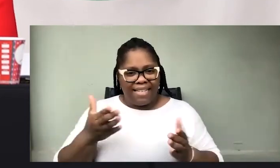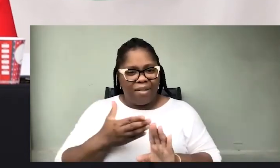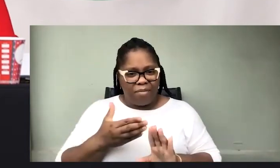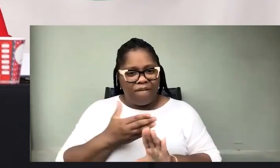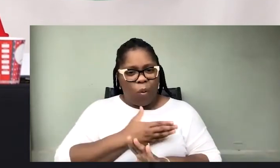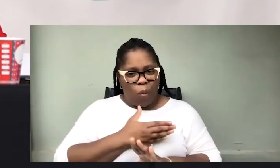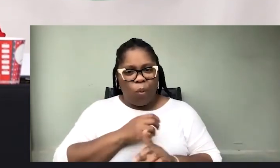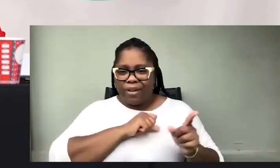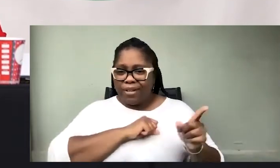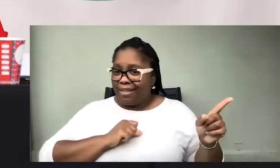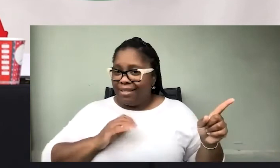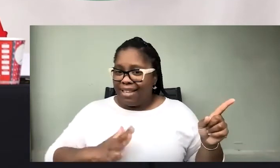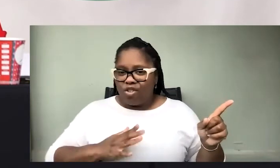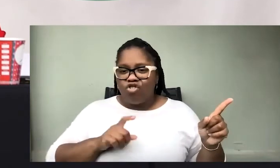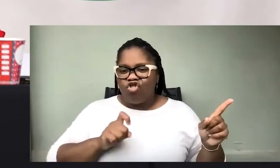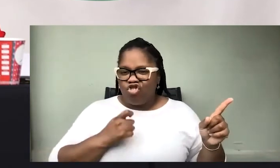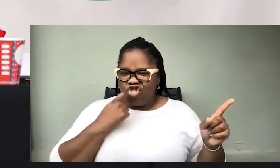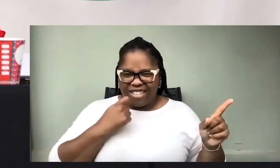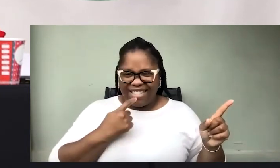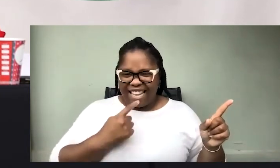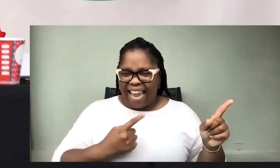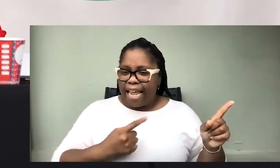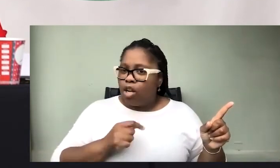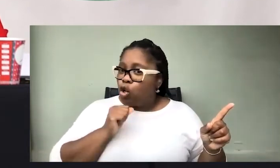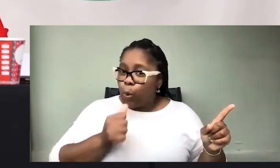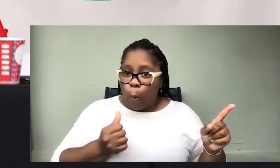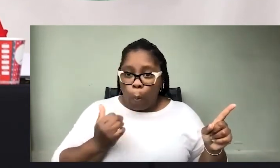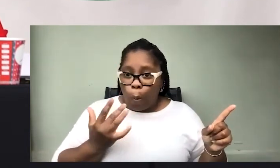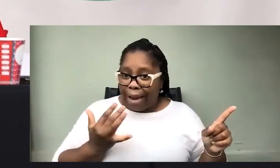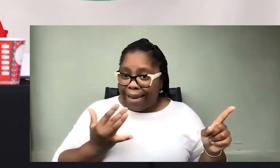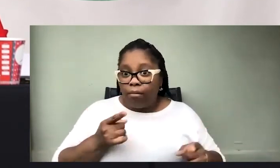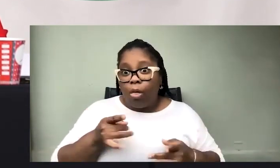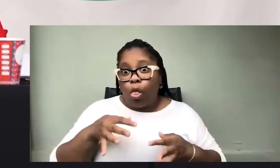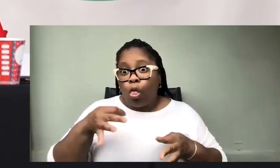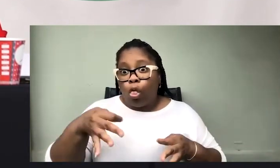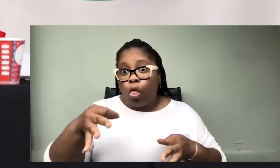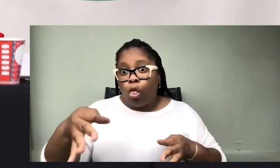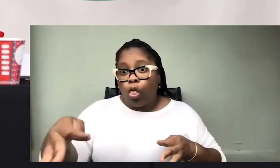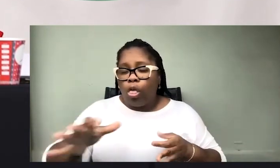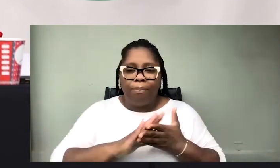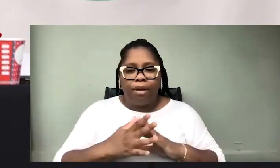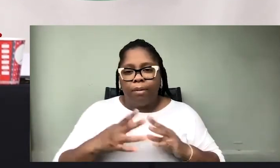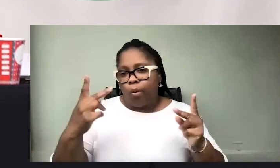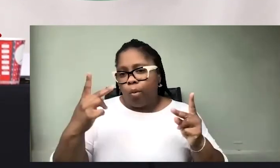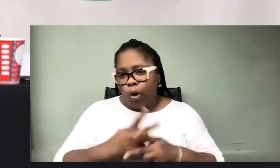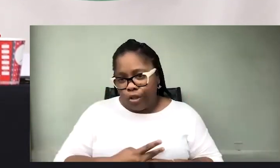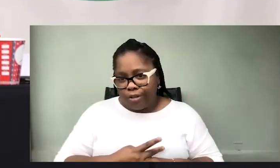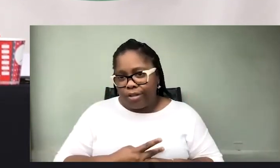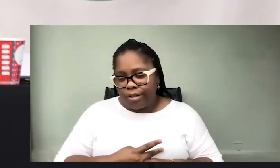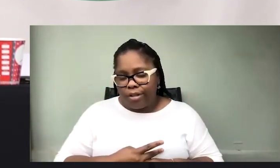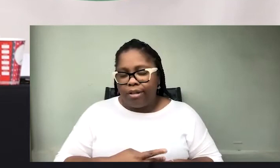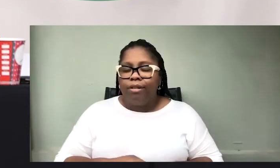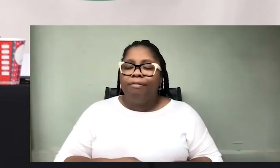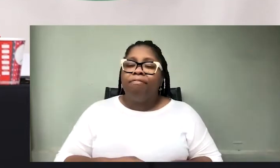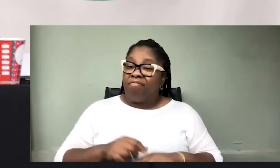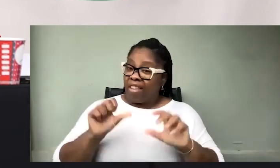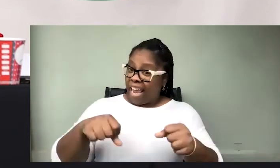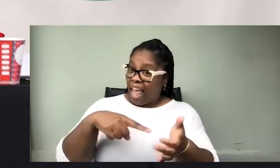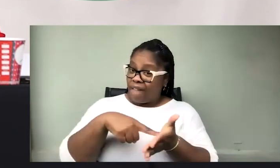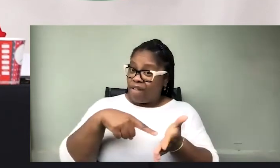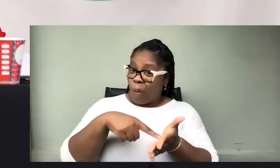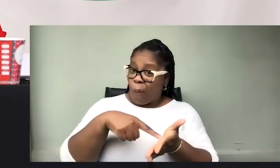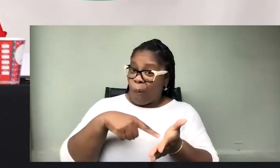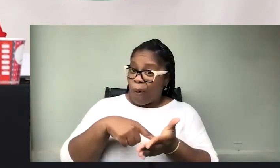the senator just said, don't wait, because once you do, it gets much worse. And as far as affordability in the